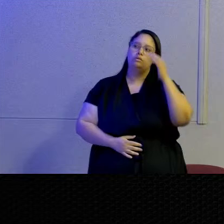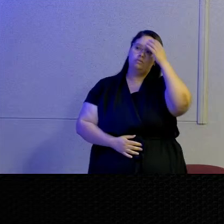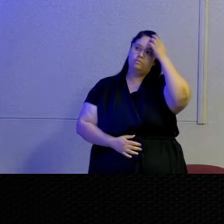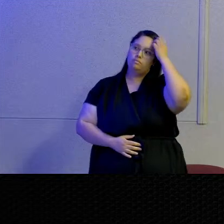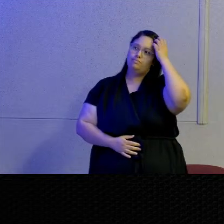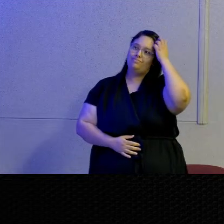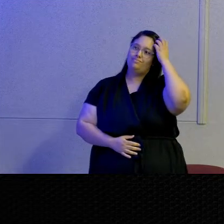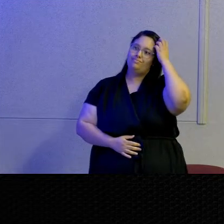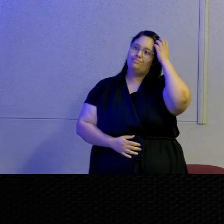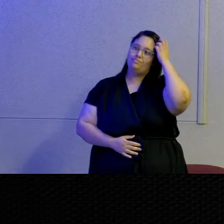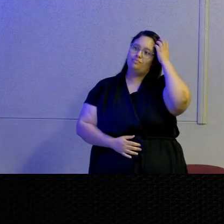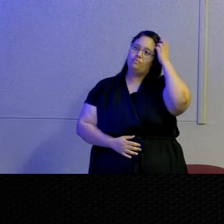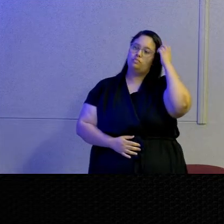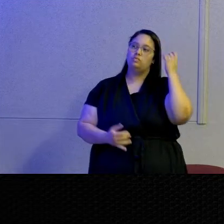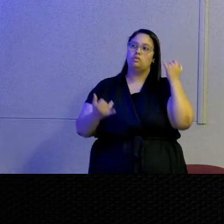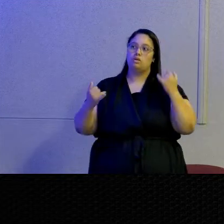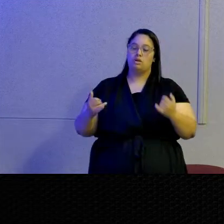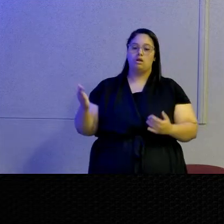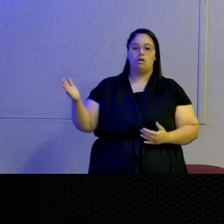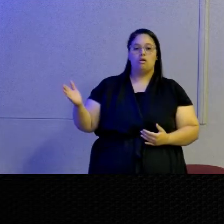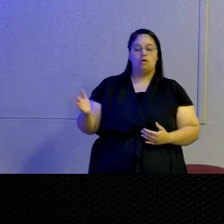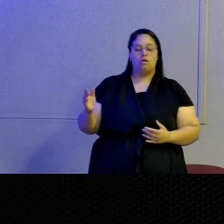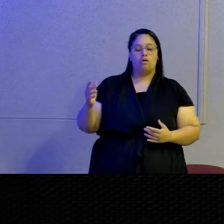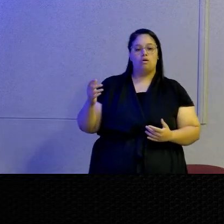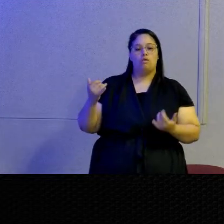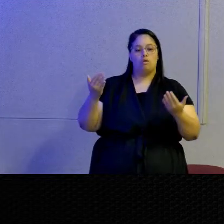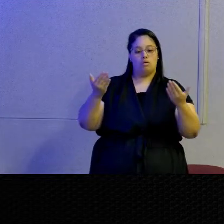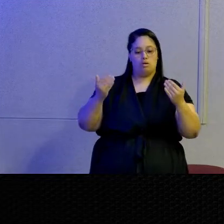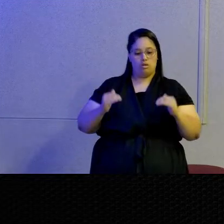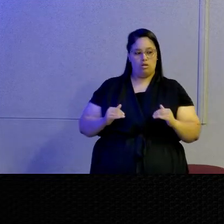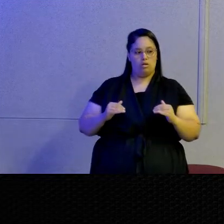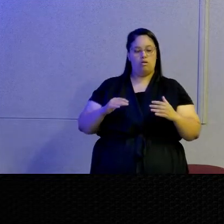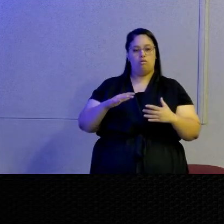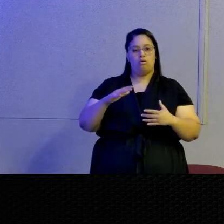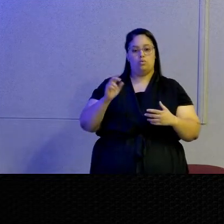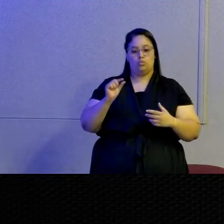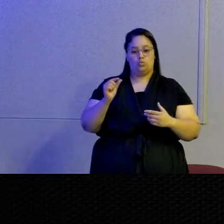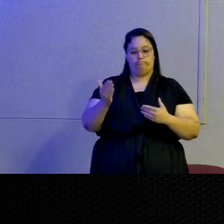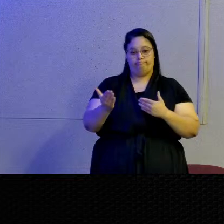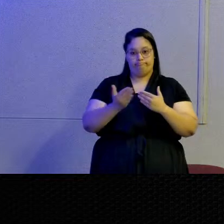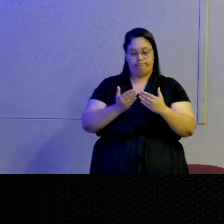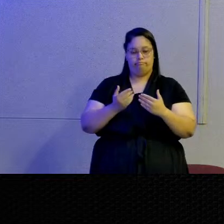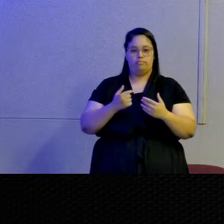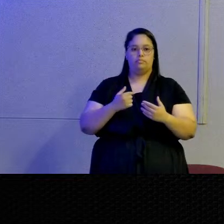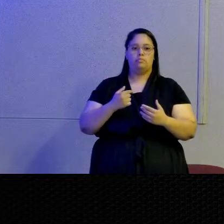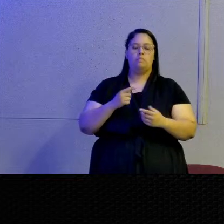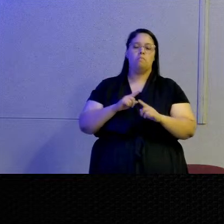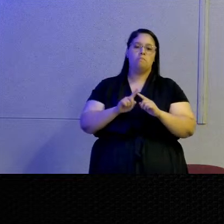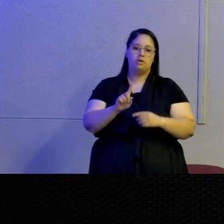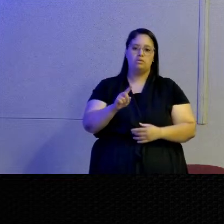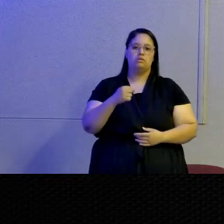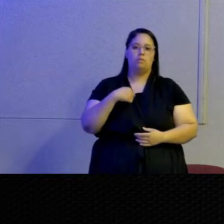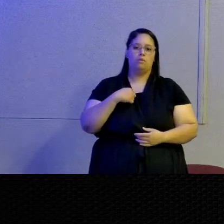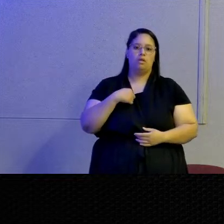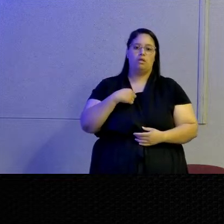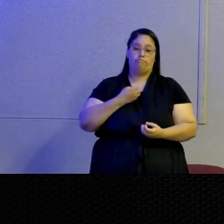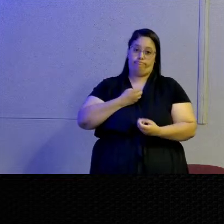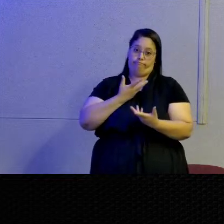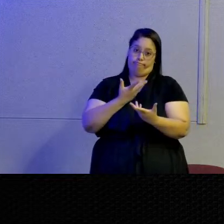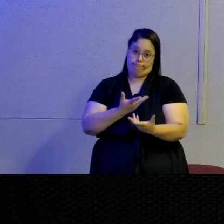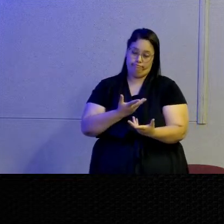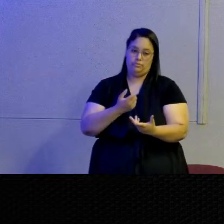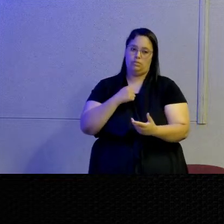Okay, so that really brings me to the end of what I wanted to say, but I should confess that I've been